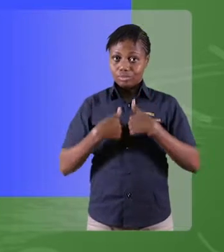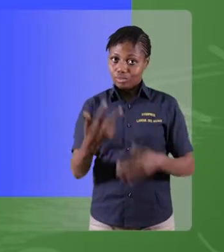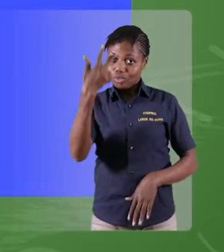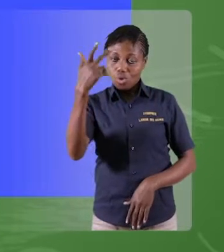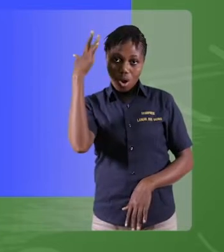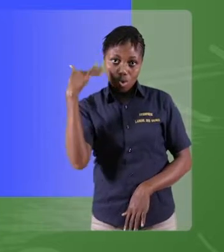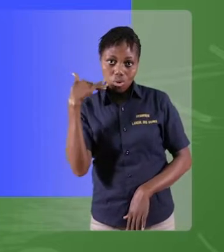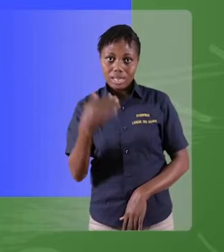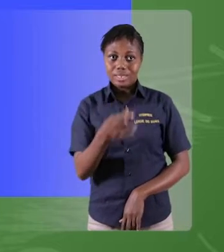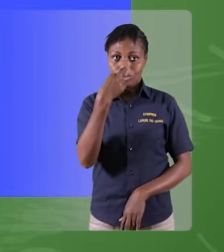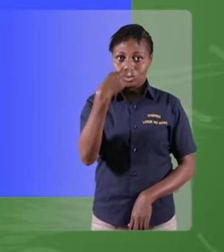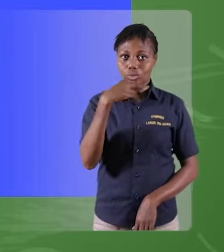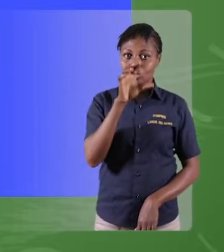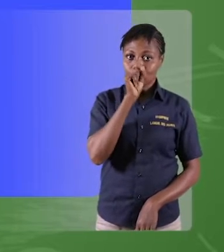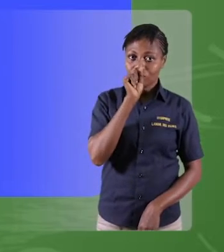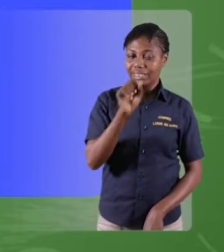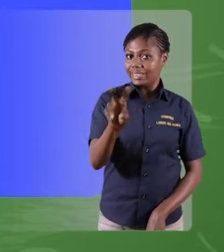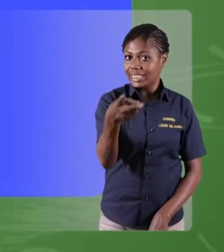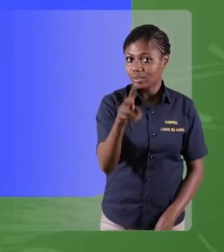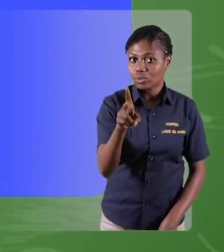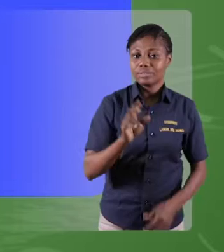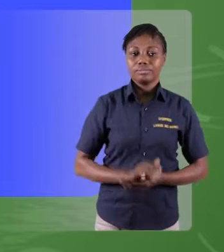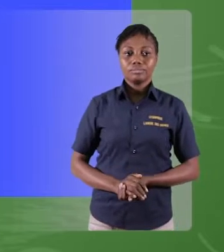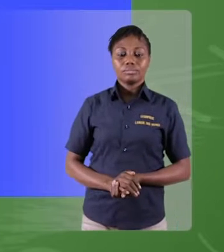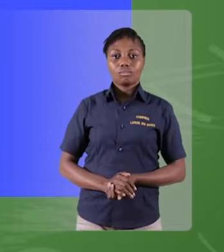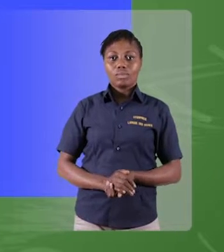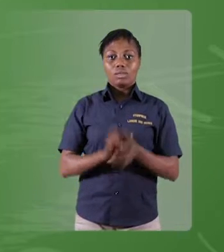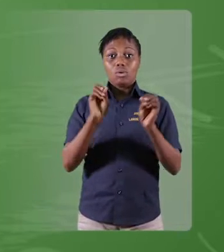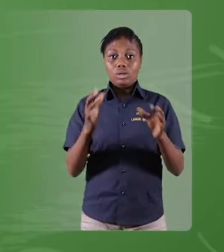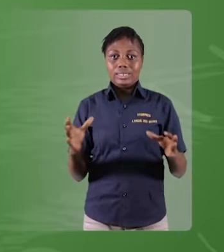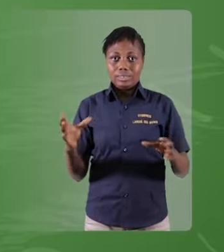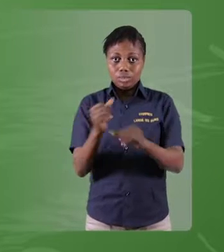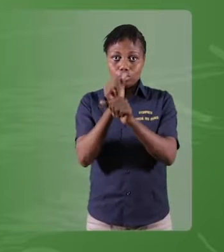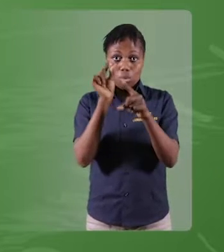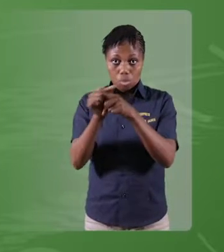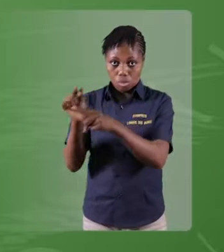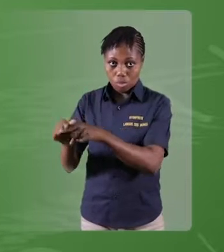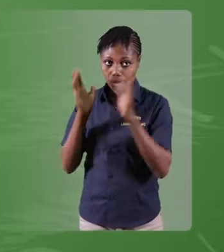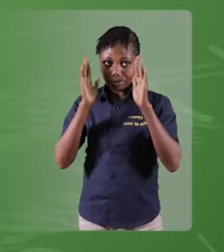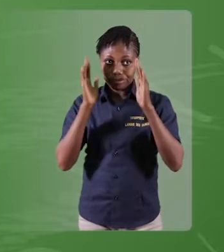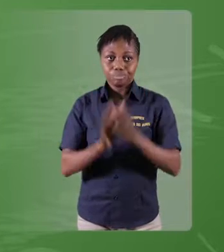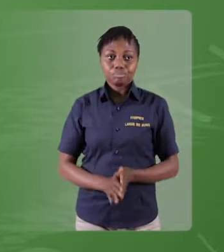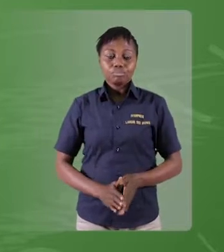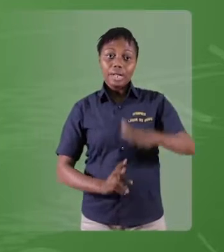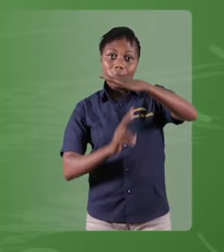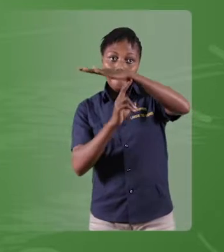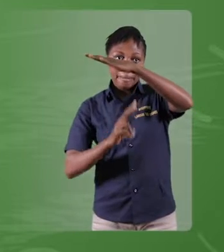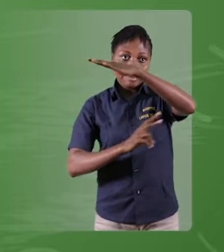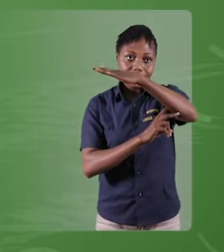red, orange, and green. So, now let's recap the words. Bridge,